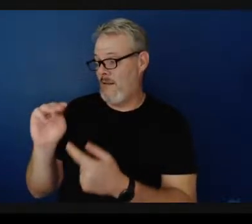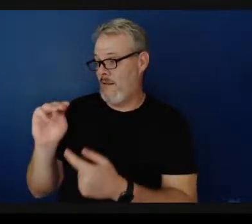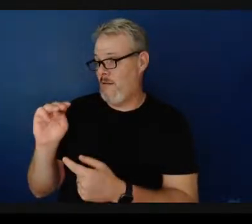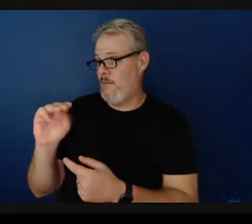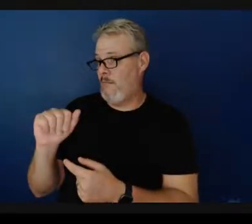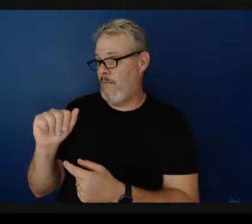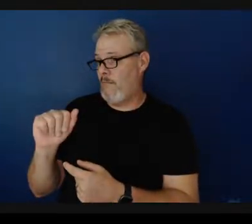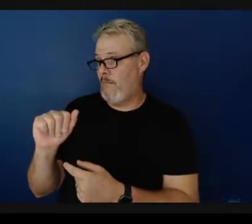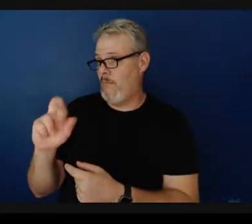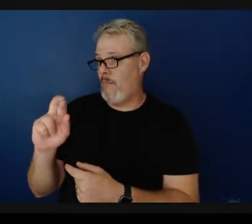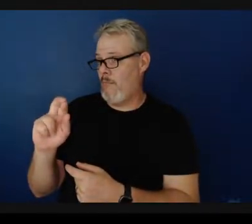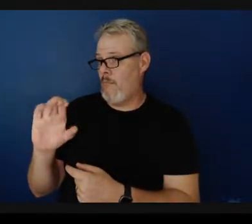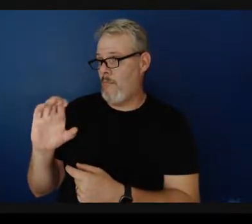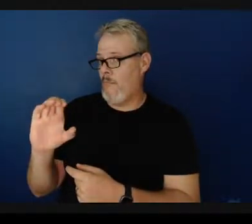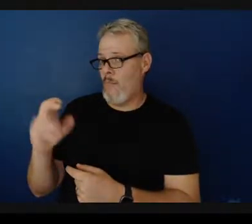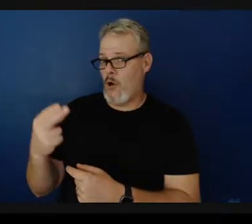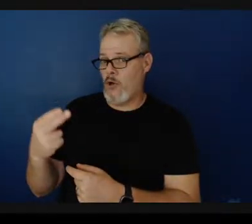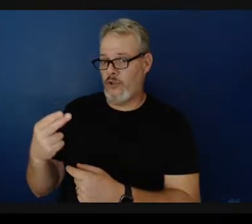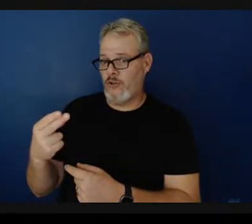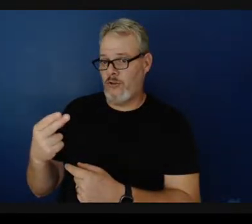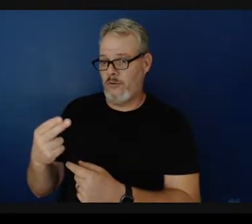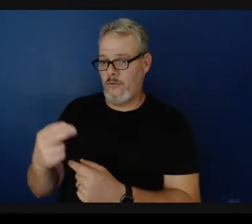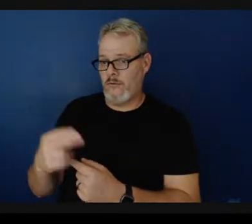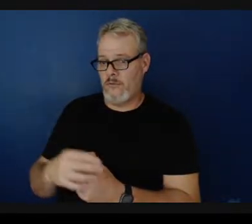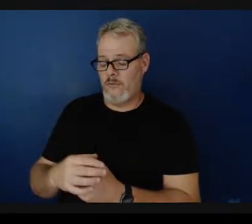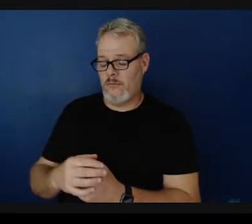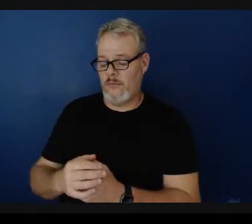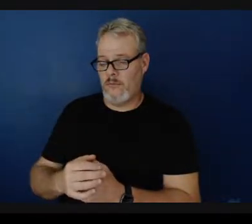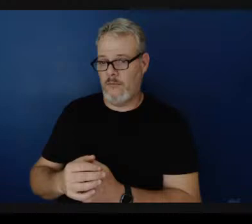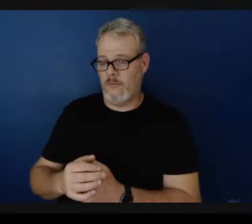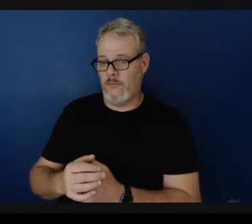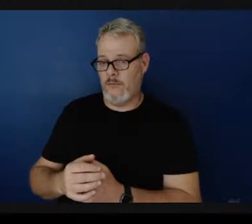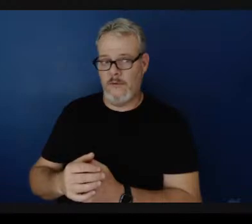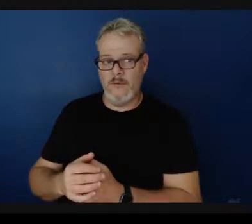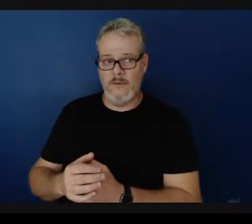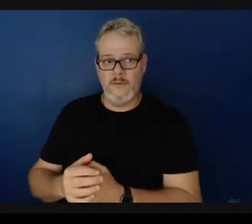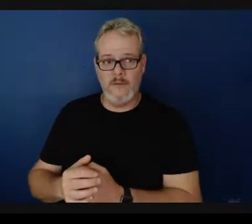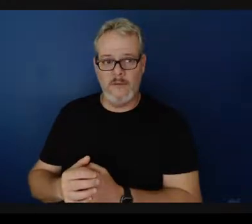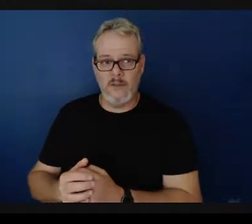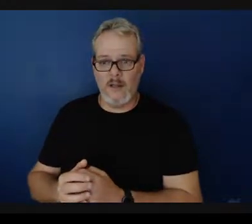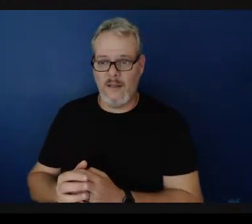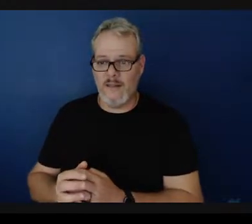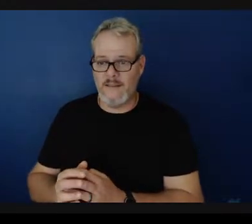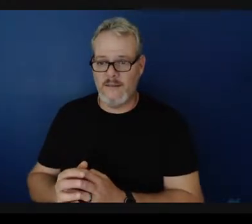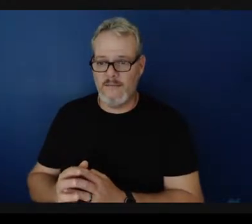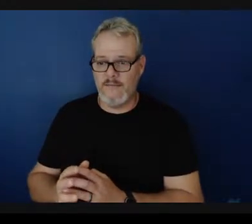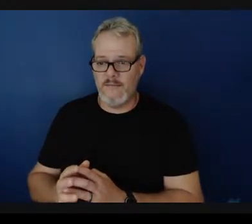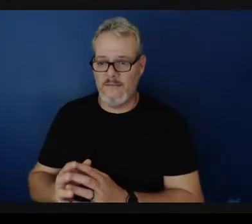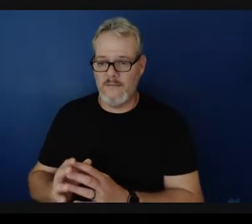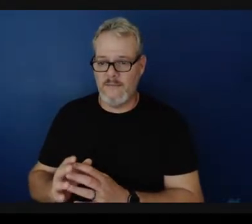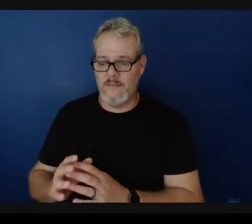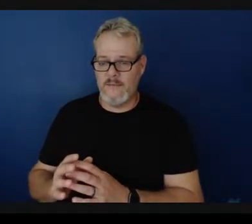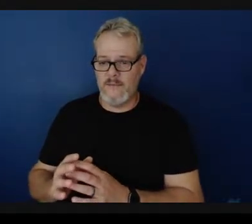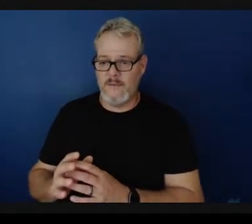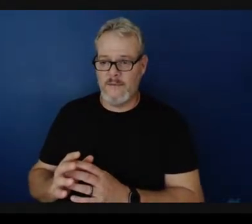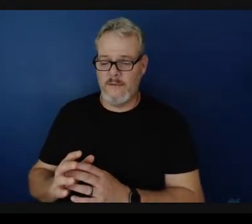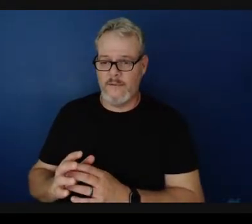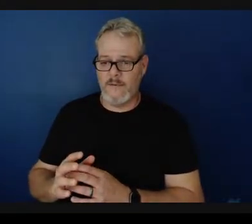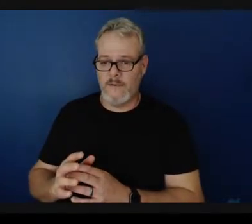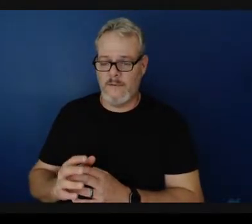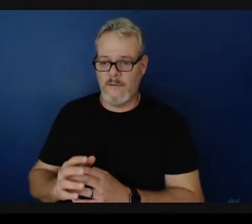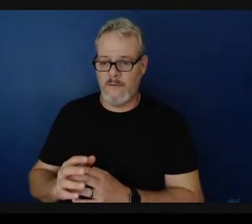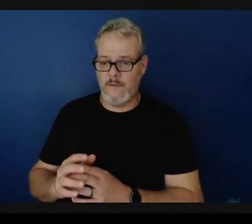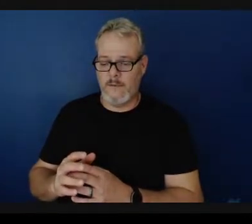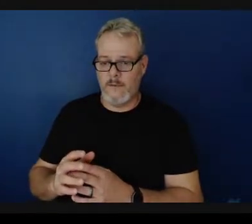March. Right here in March, you see the lava lake circulating again, and then it stagnates and shuts off a final time with one last flare up there. So